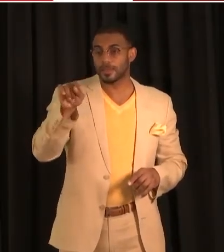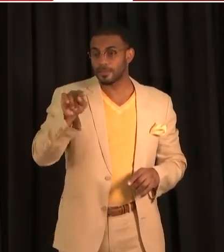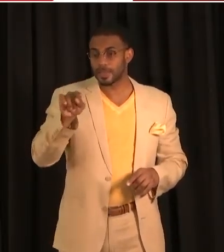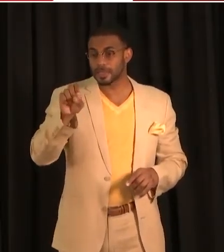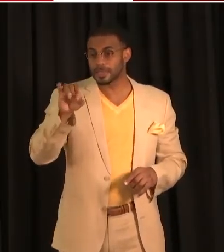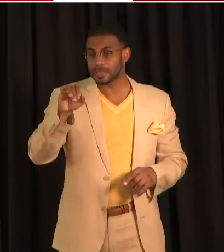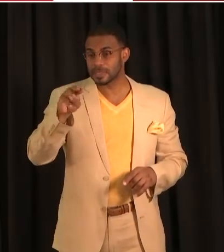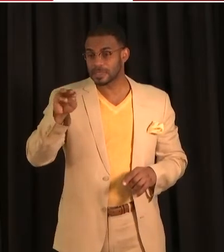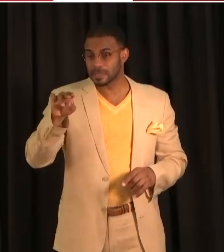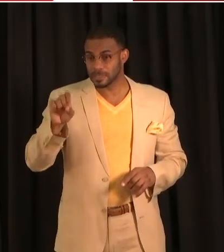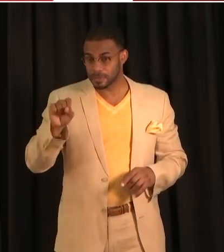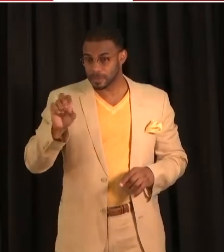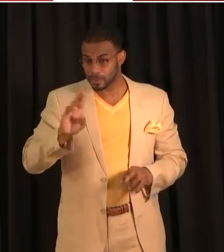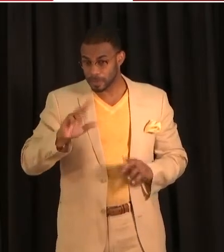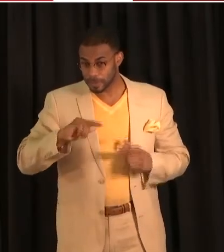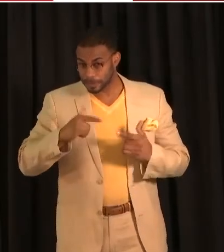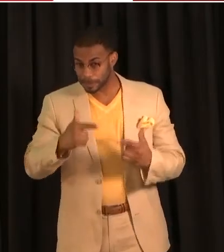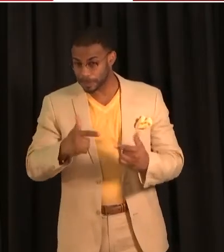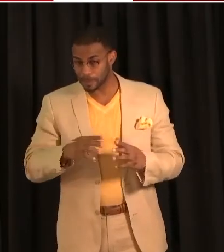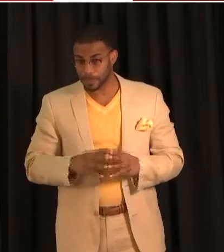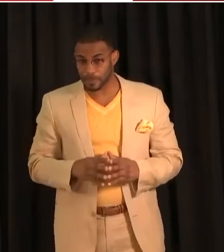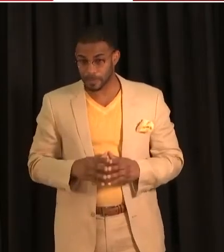Dana, your line is unmuted.